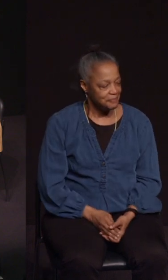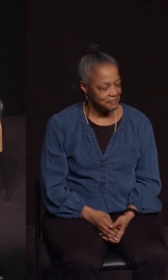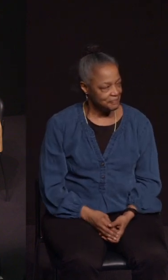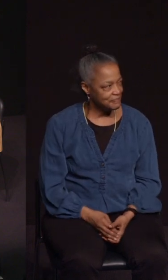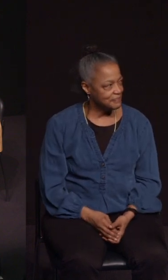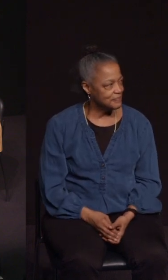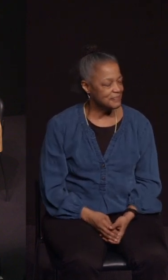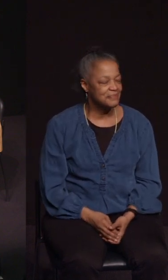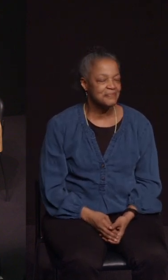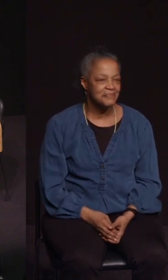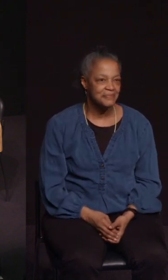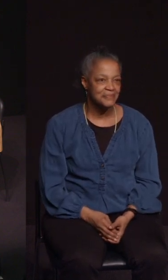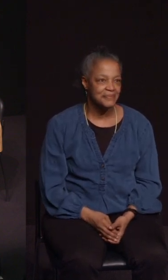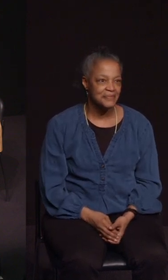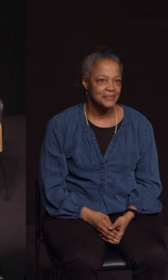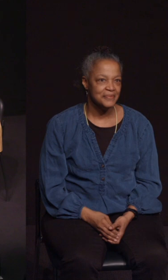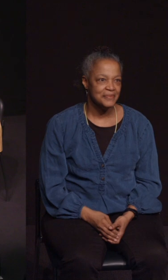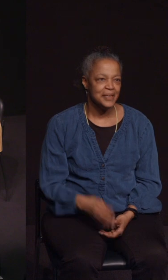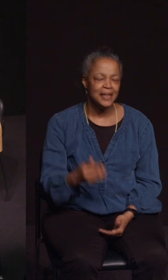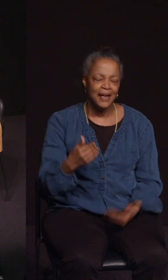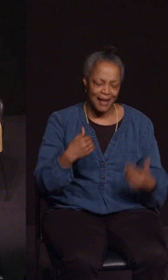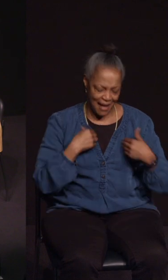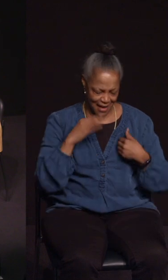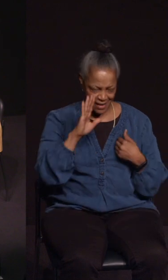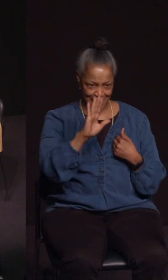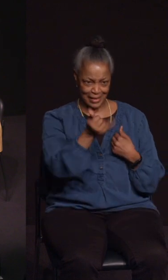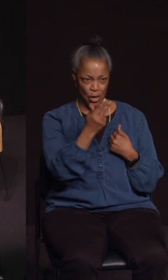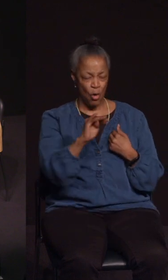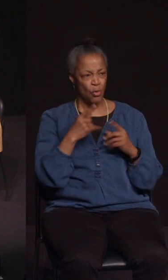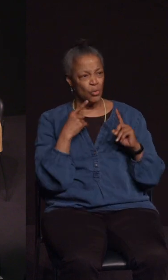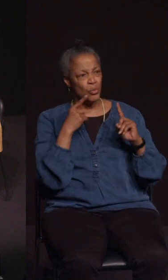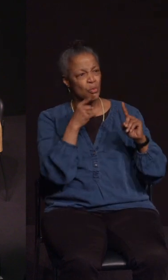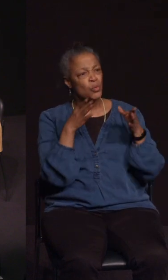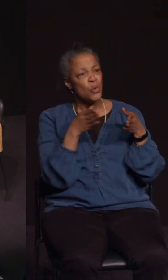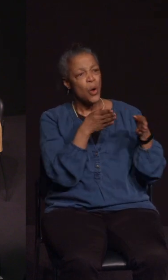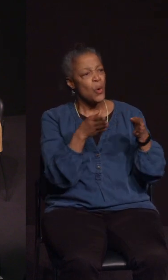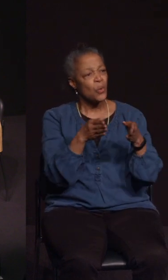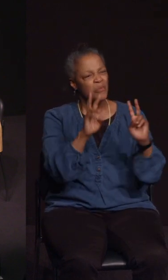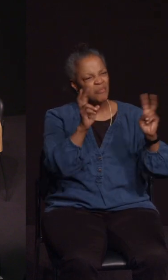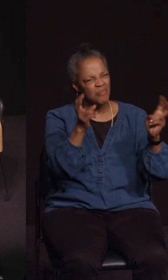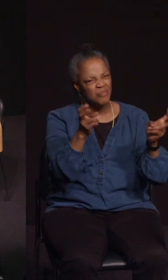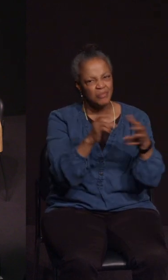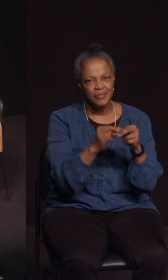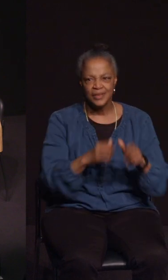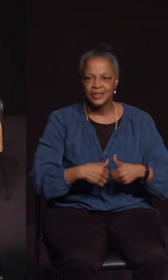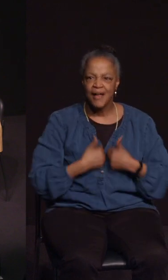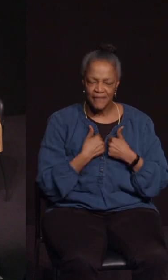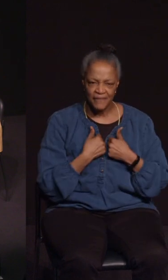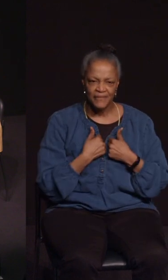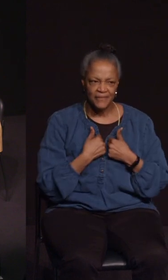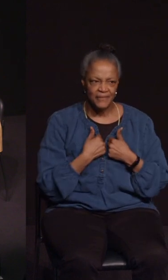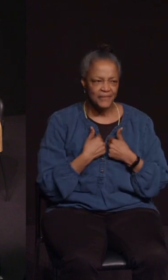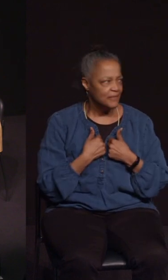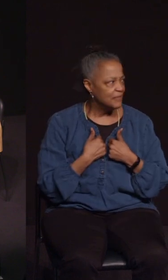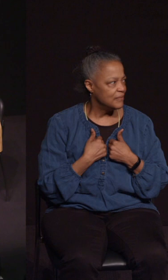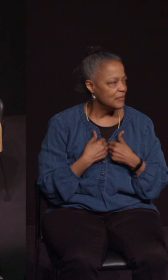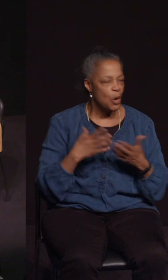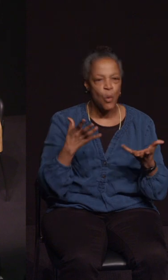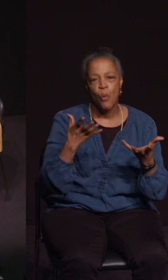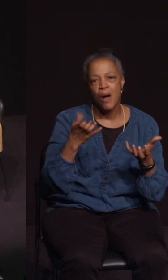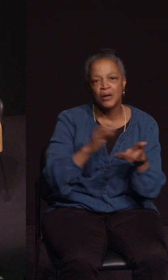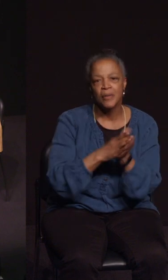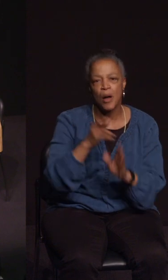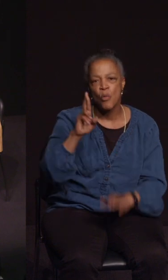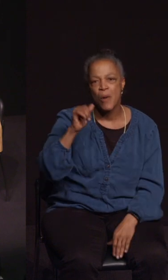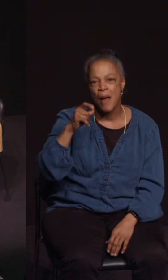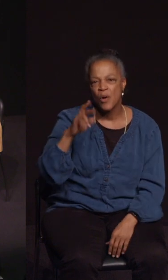He definitely had his own role as far as his life. Mike wanted to be a rapper. I